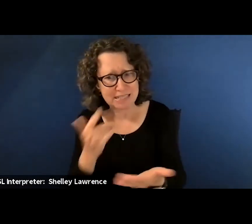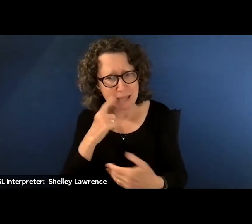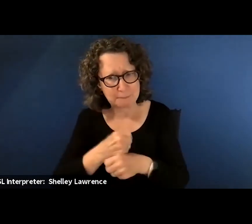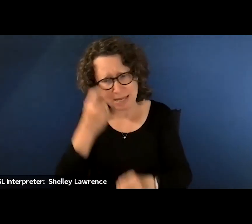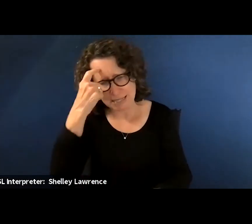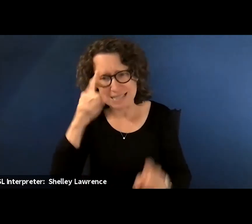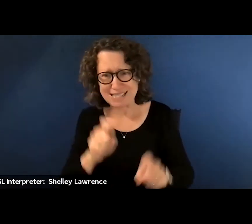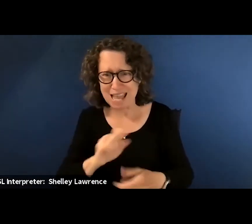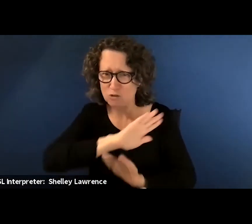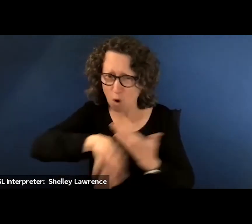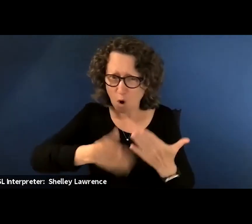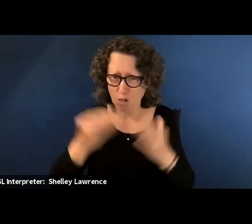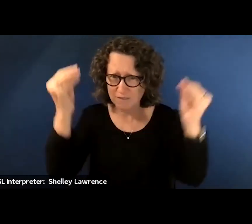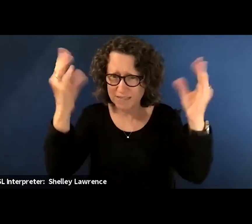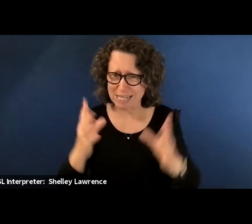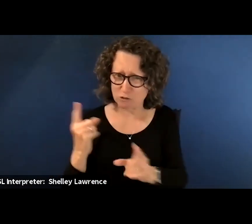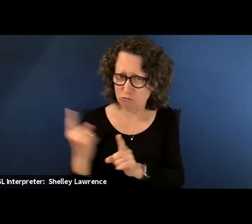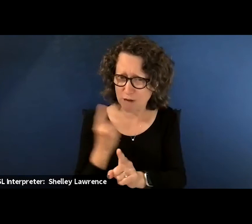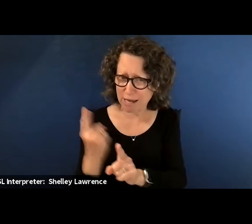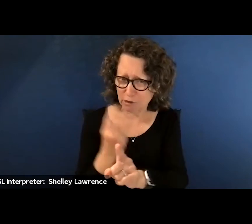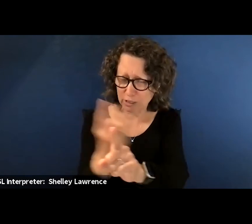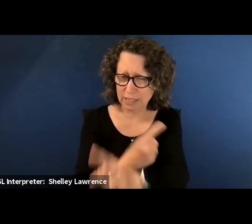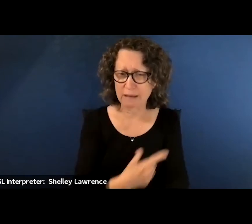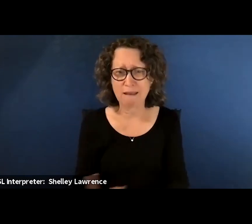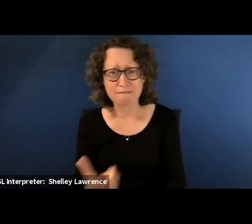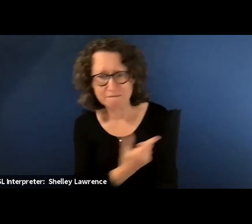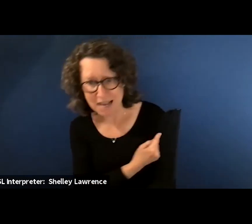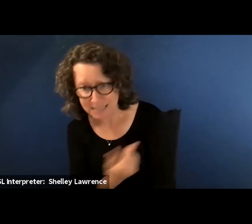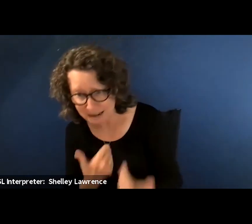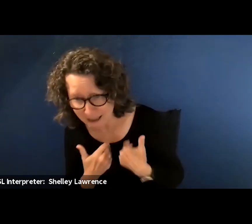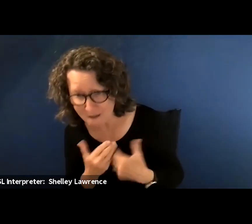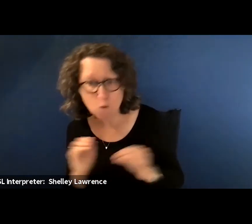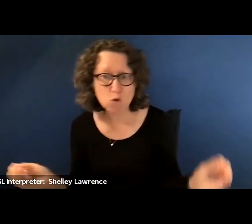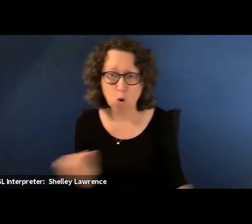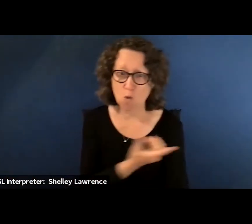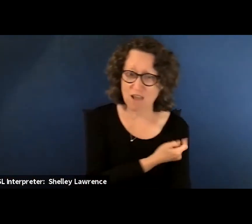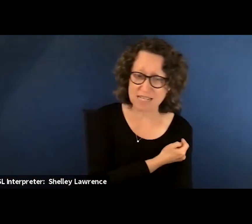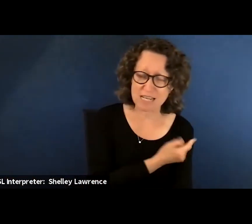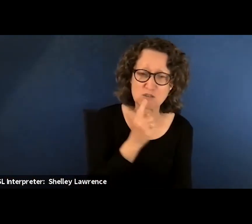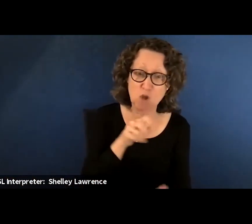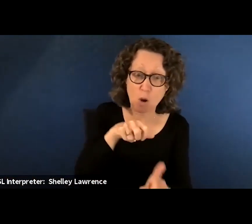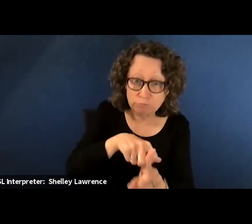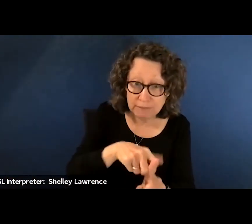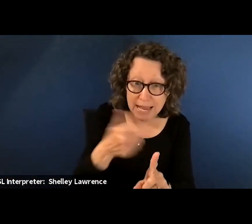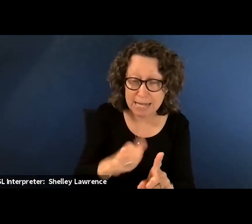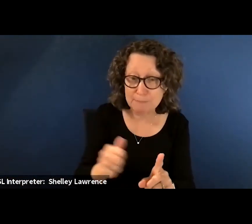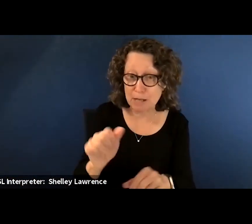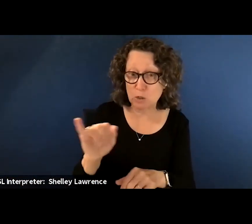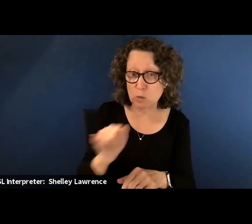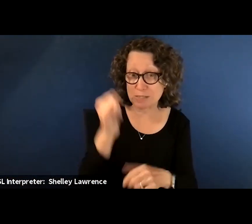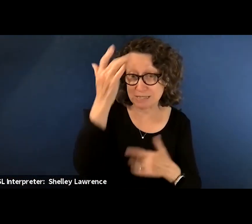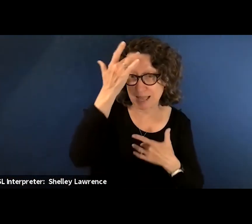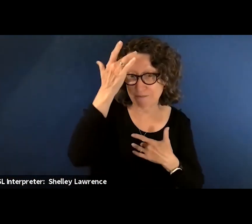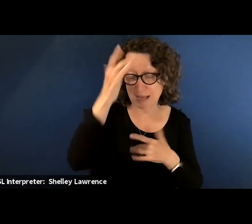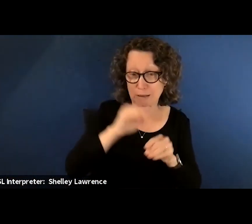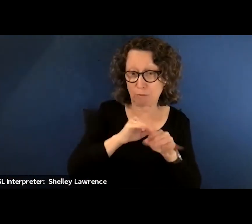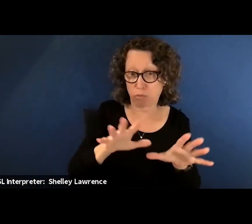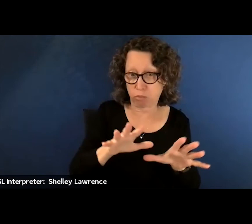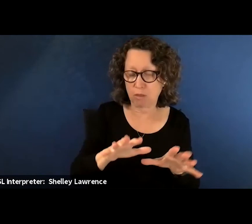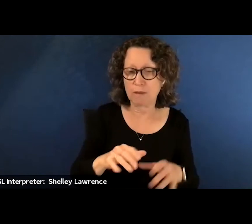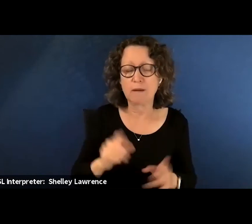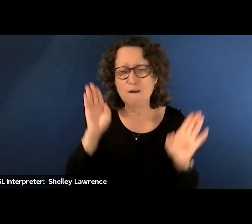Test all the teachers regularly, vaccinated or not, so that you can catch any infected individual. Focusing